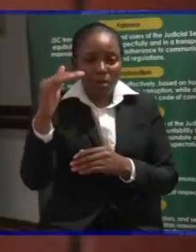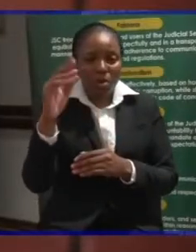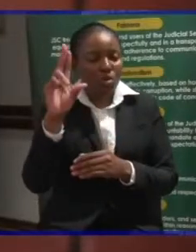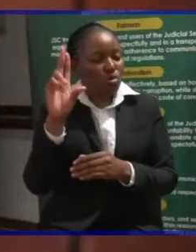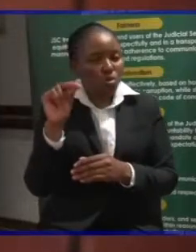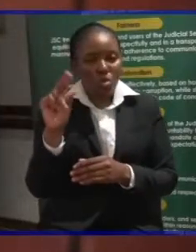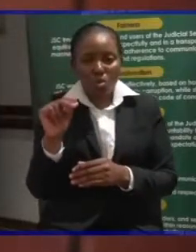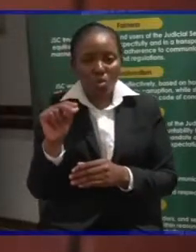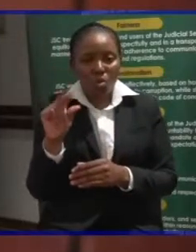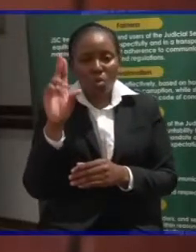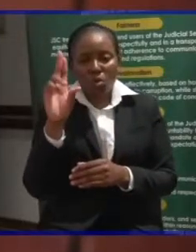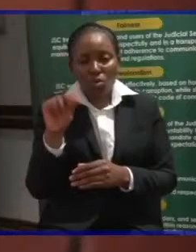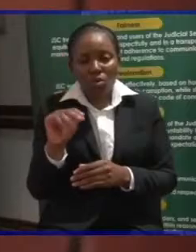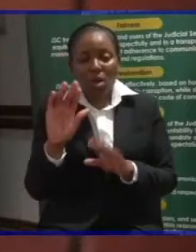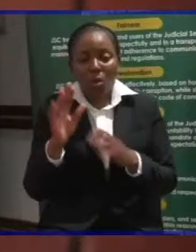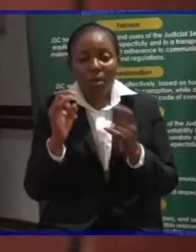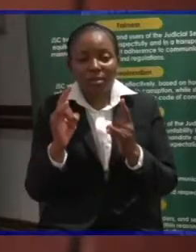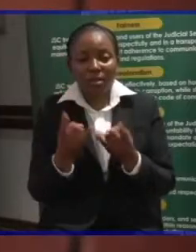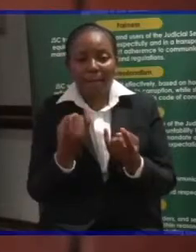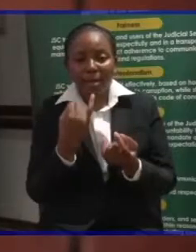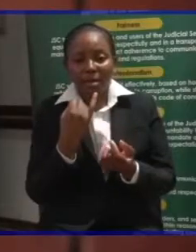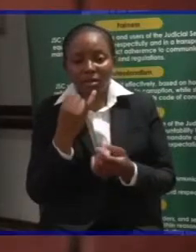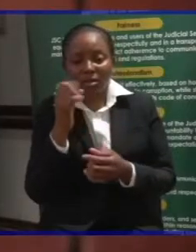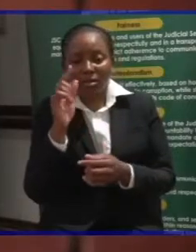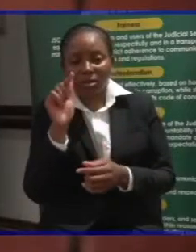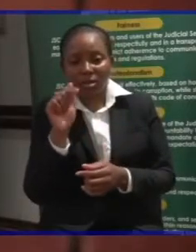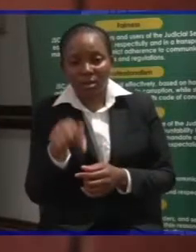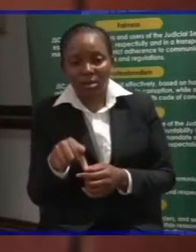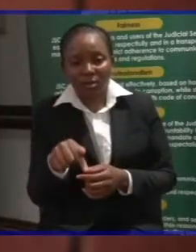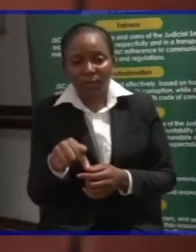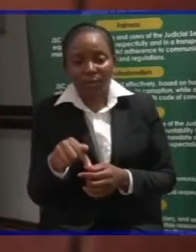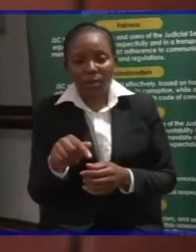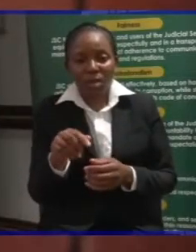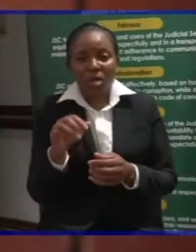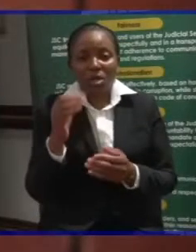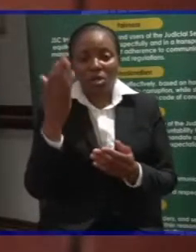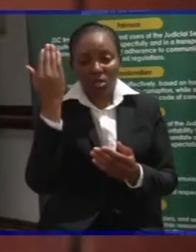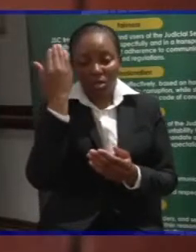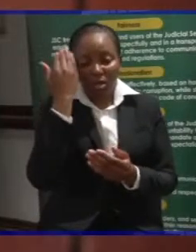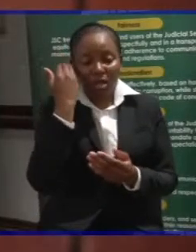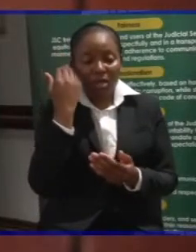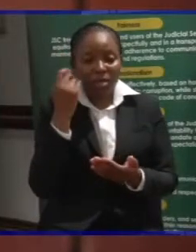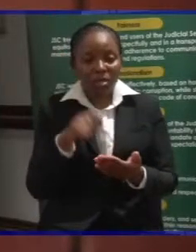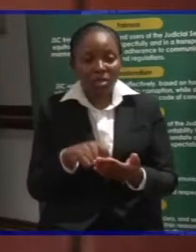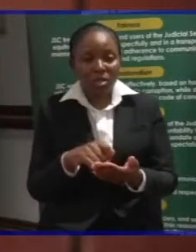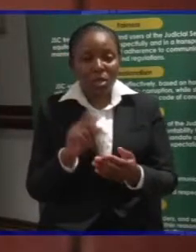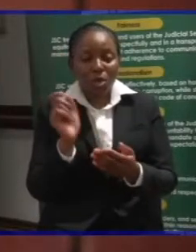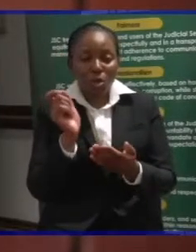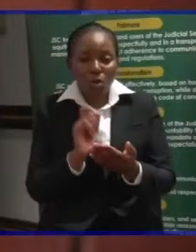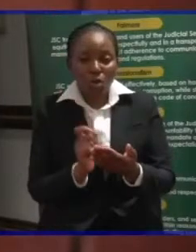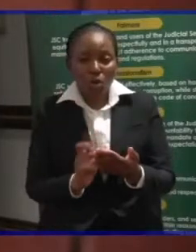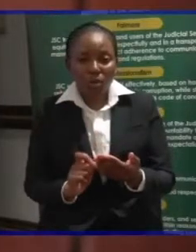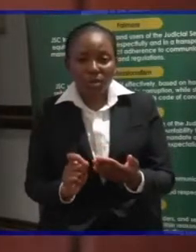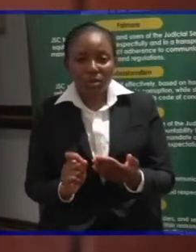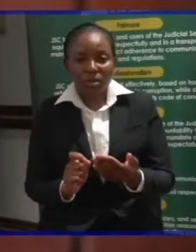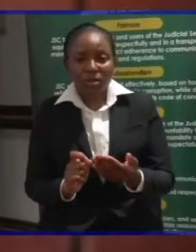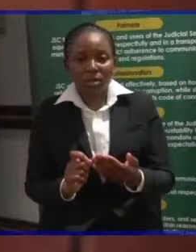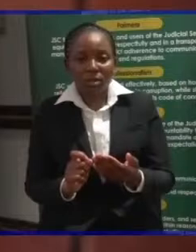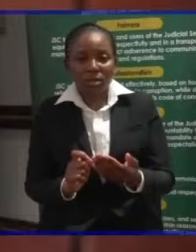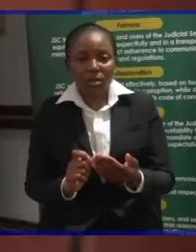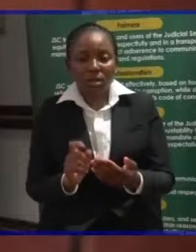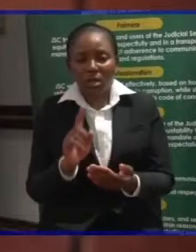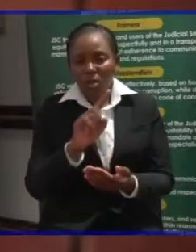No, it was not. What happened is that the judge wrote a